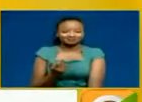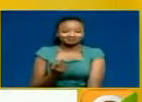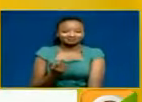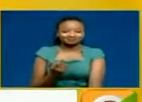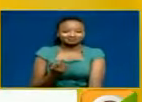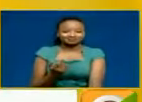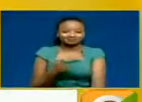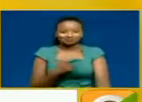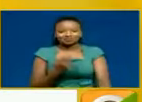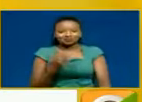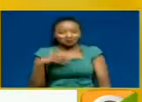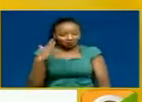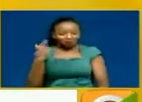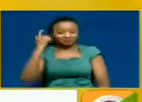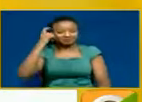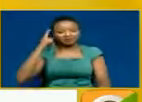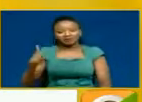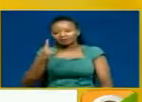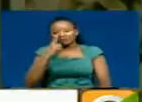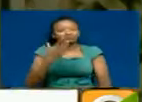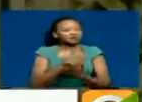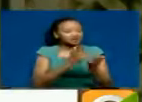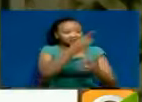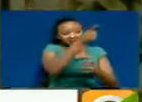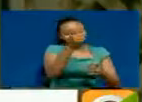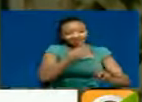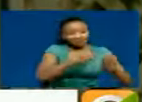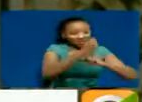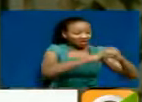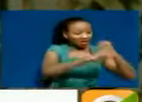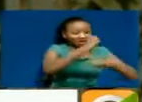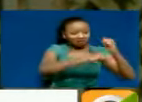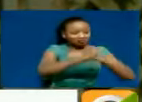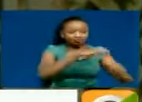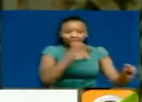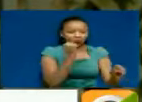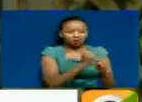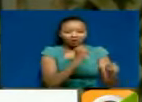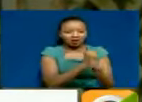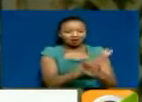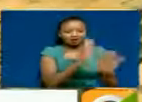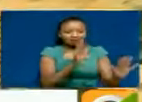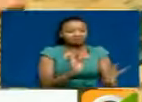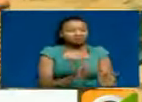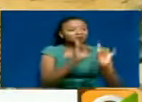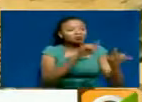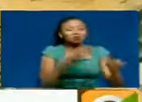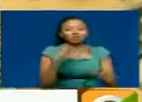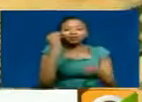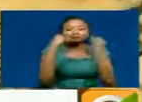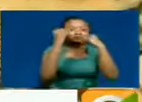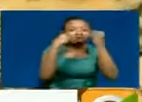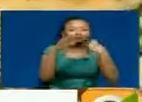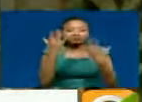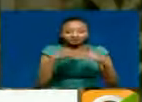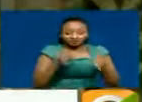you know, inside of me. So whatever it is that I did was just purely work. I go, they make me up,